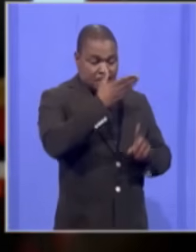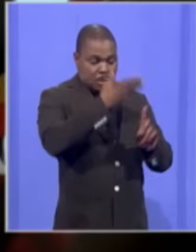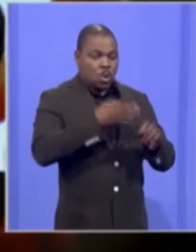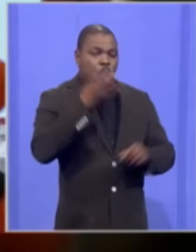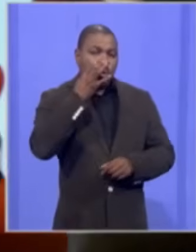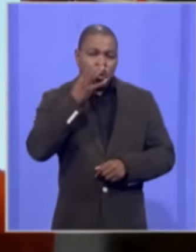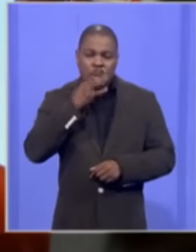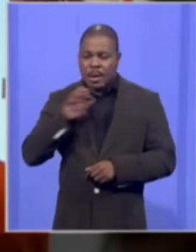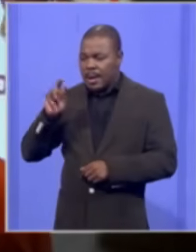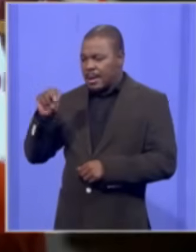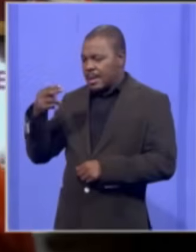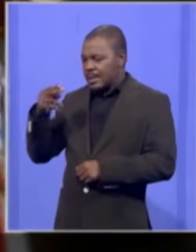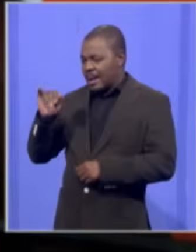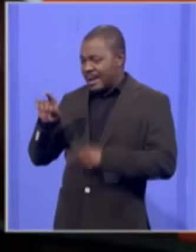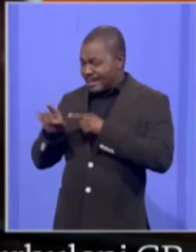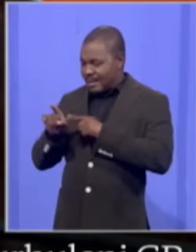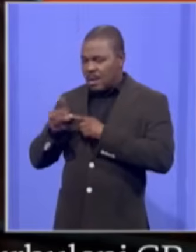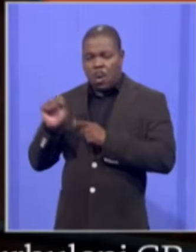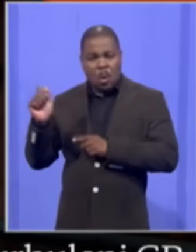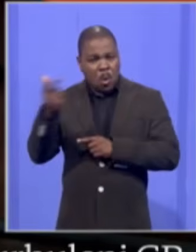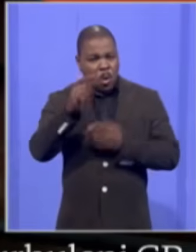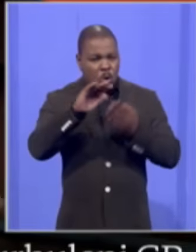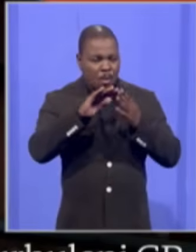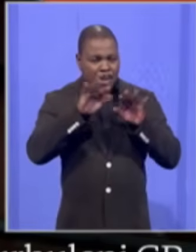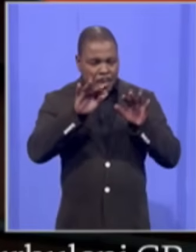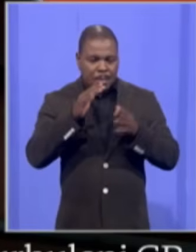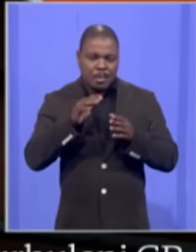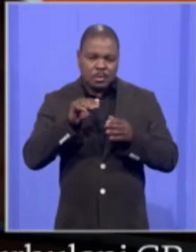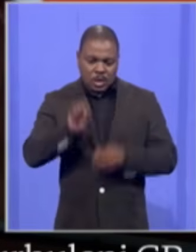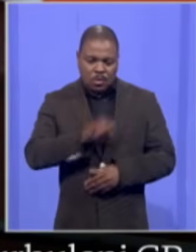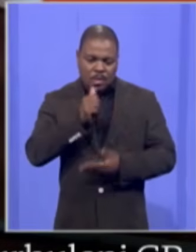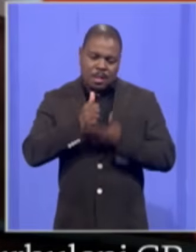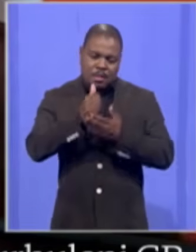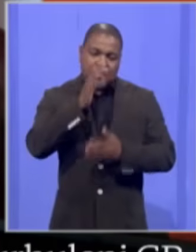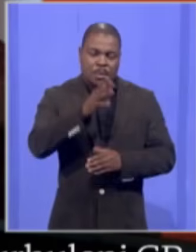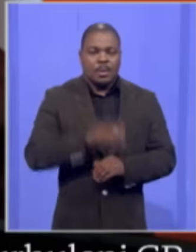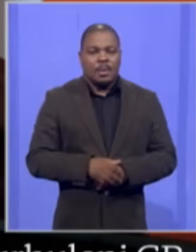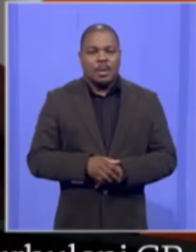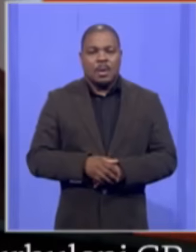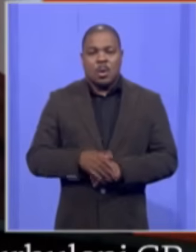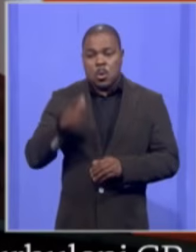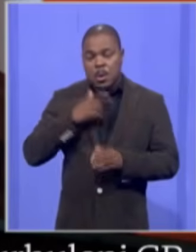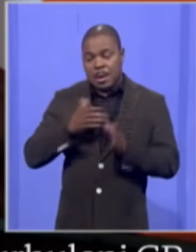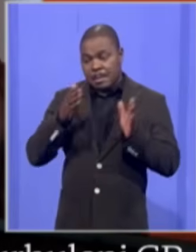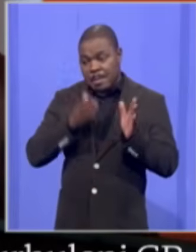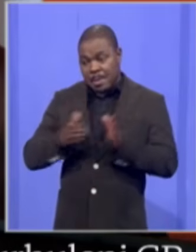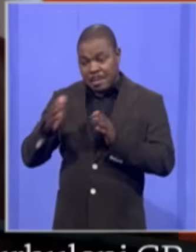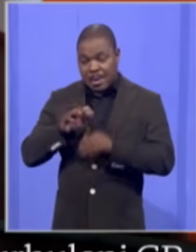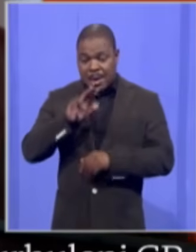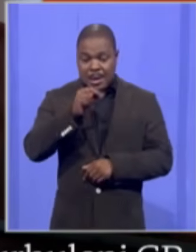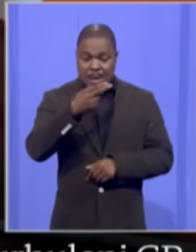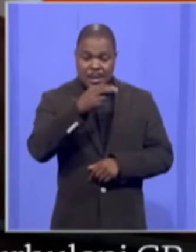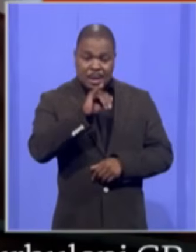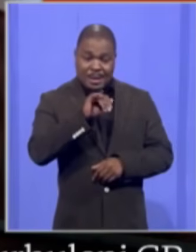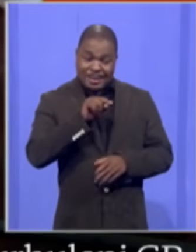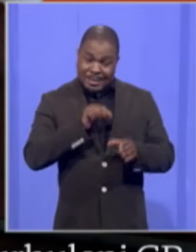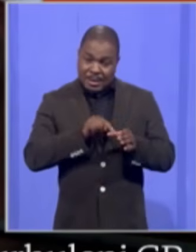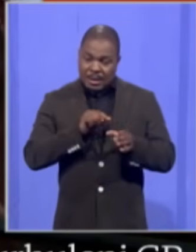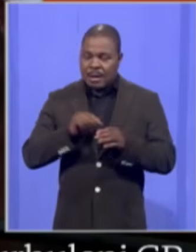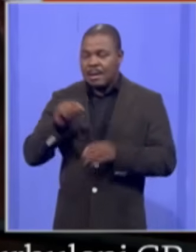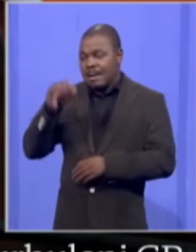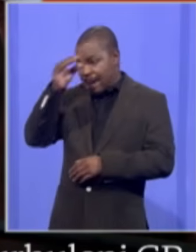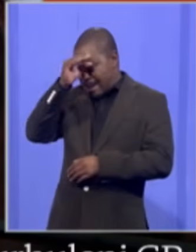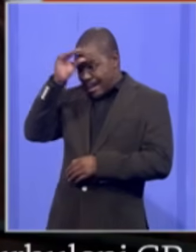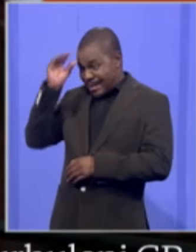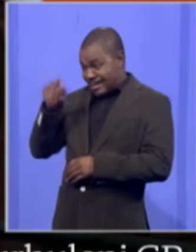tswela baahi bohle molemo. Beyond preparing for the NHI, the nursing profession faces